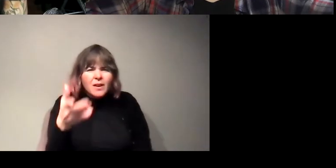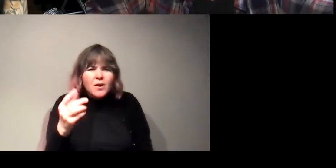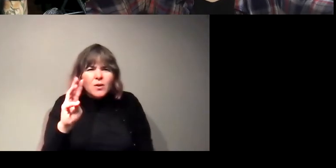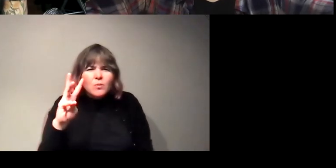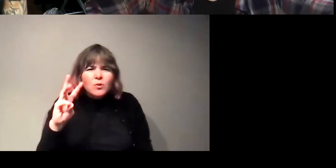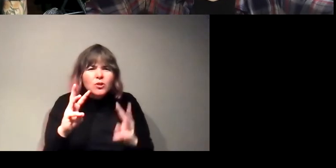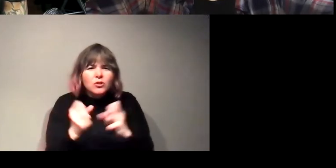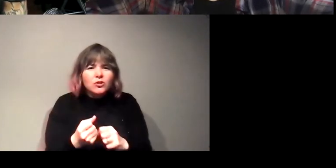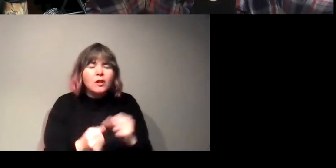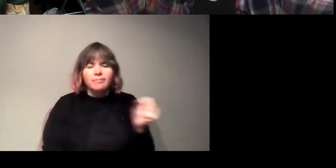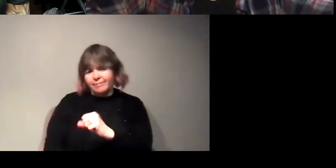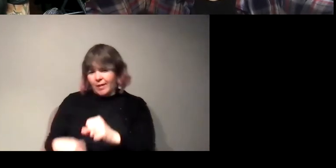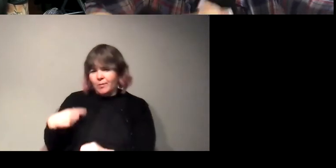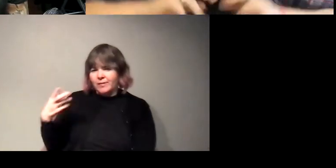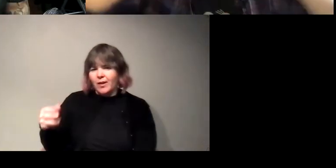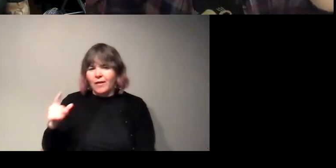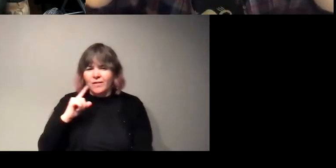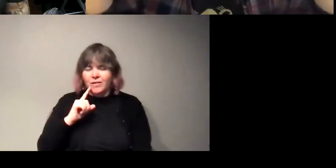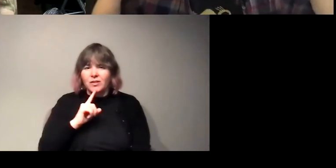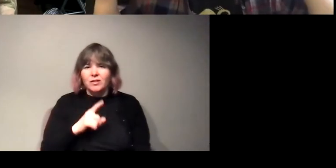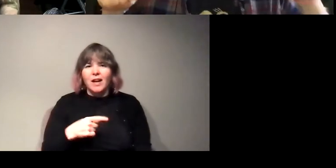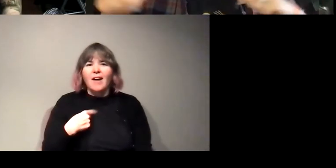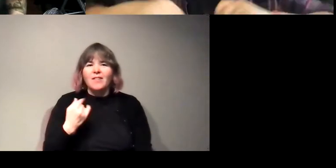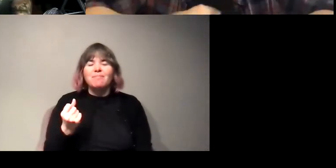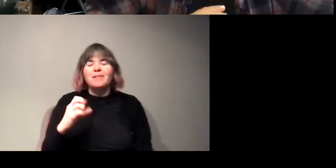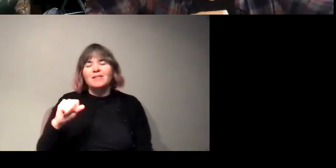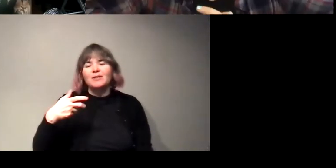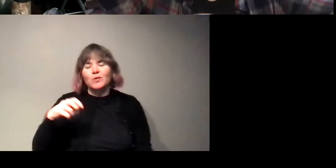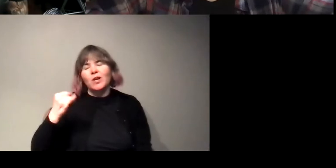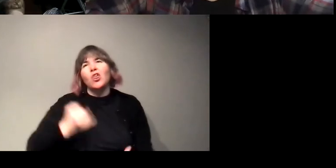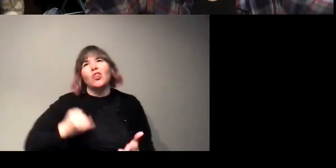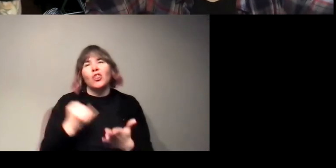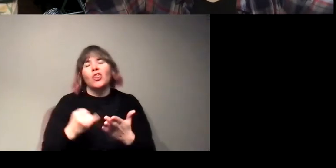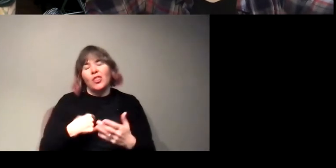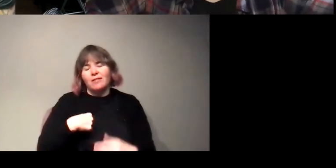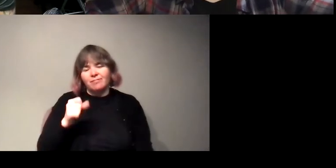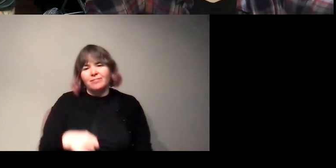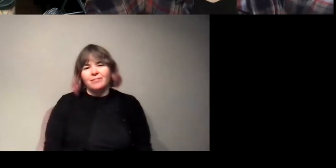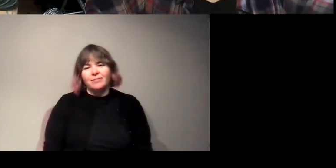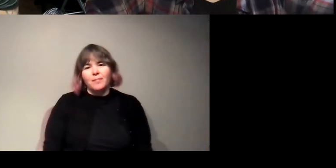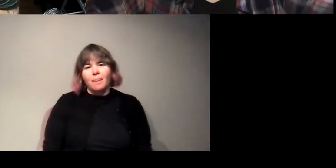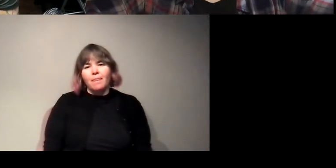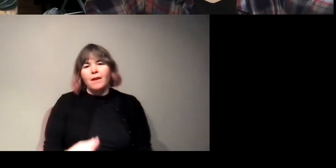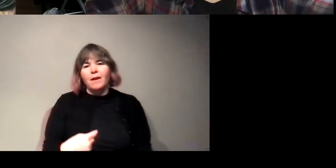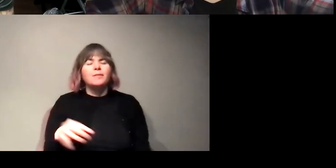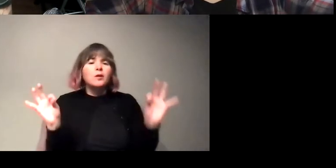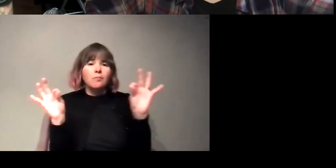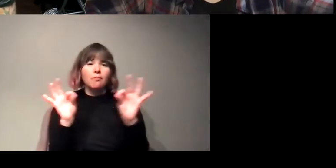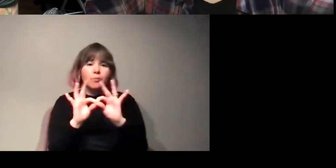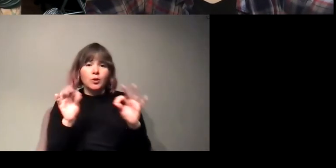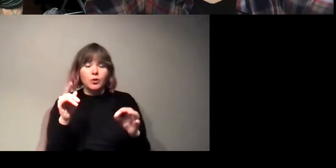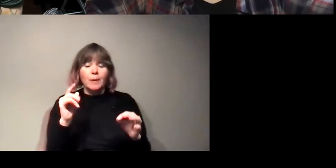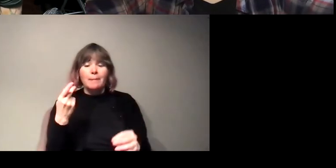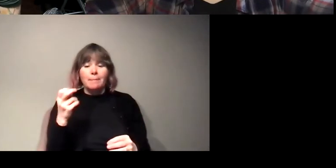that we did? Yeah, for sure. I have a bunch of squid all doodled, for sure. So as long as you can put a pen